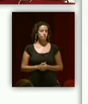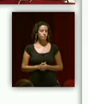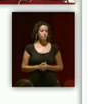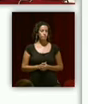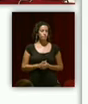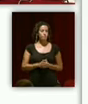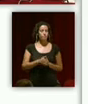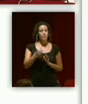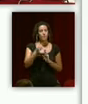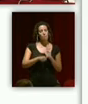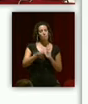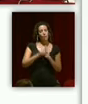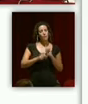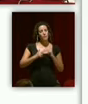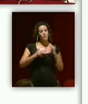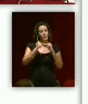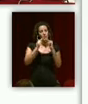and